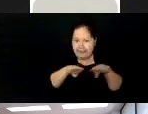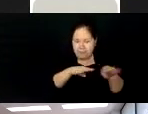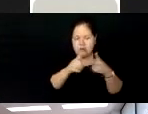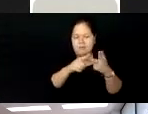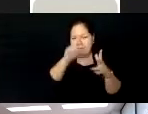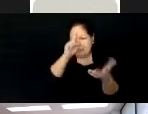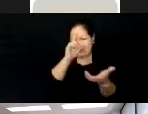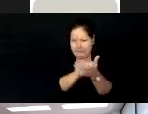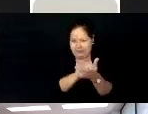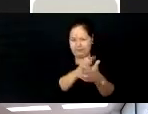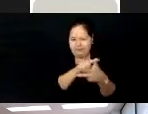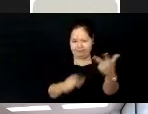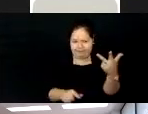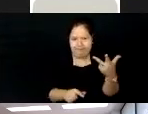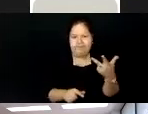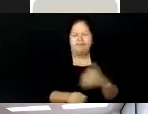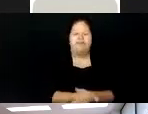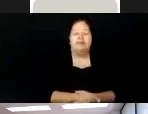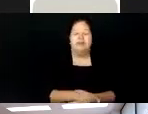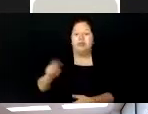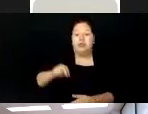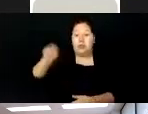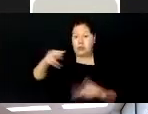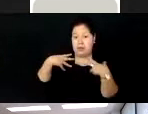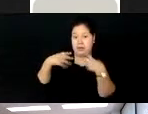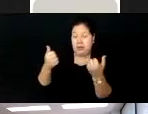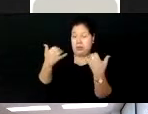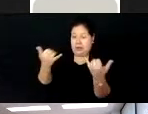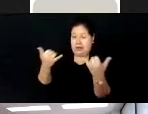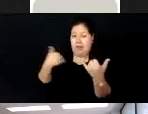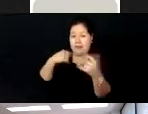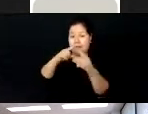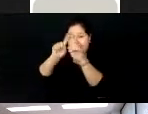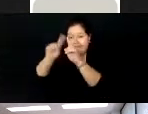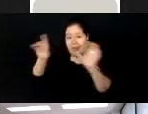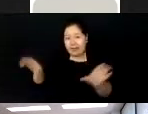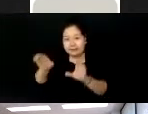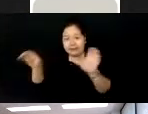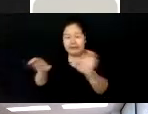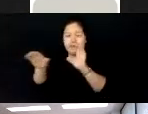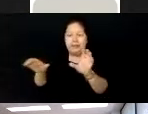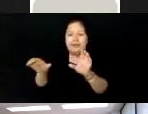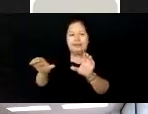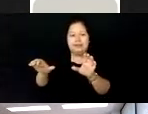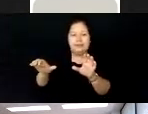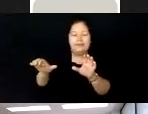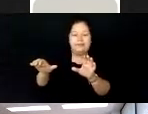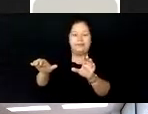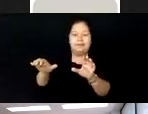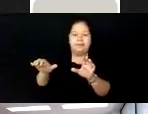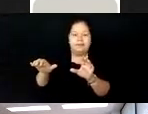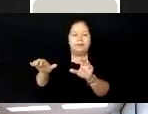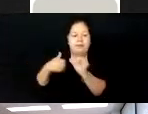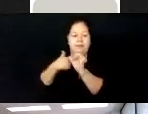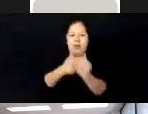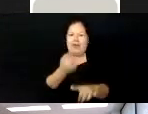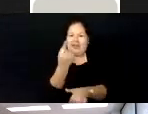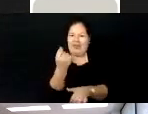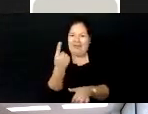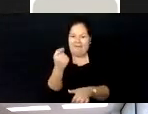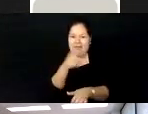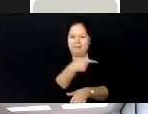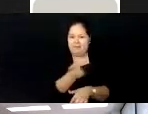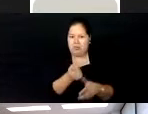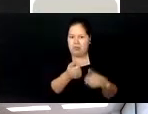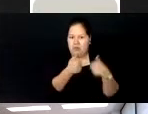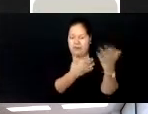beliefs. Northern Health currently has activities in 11 of those published recommendations, and bearing in mind